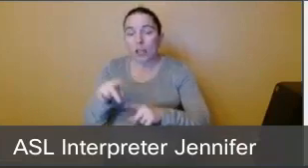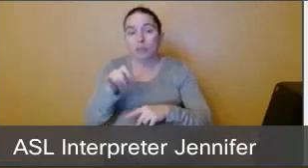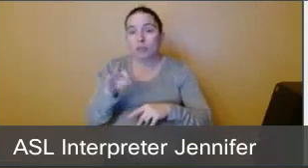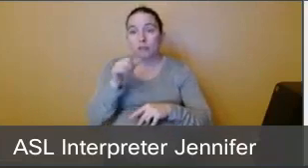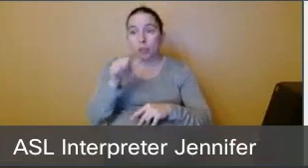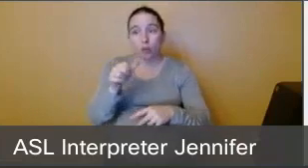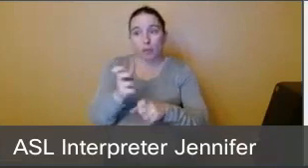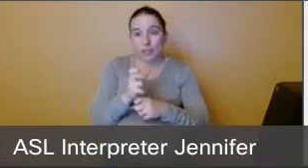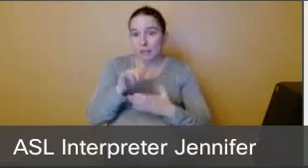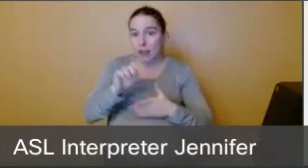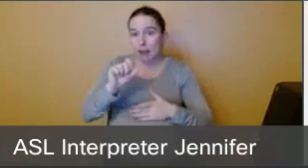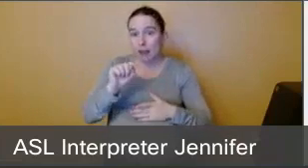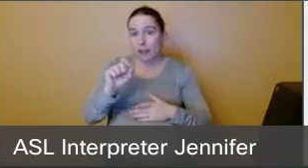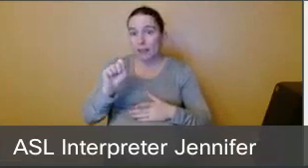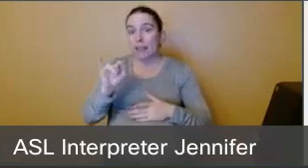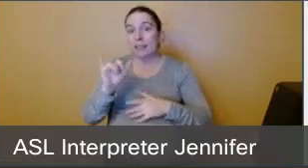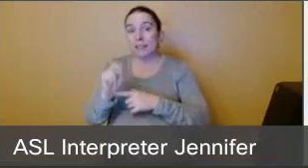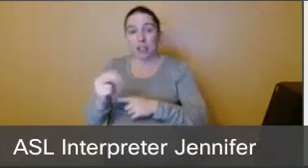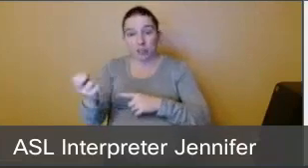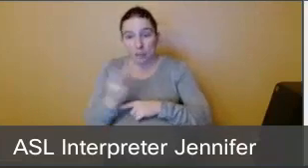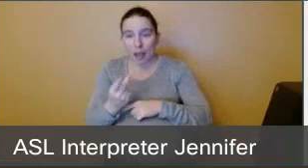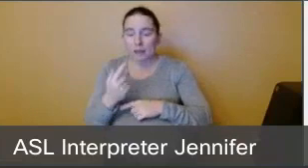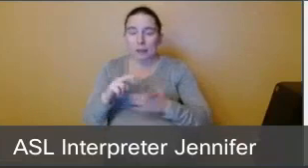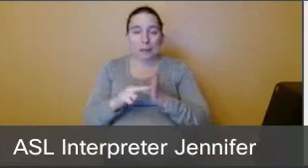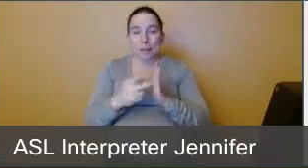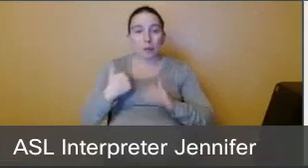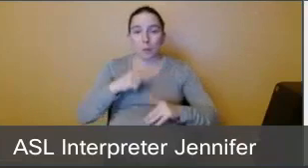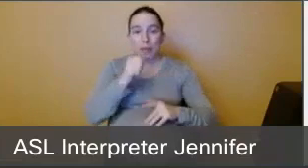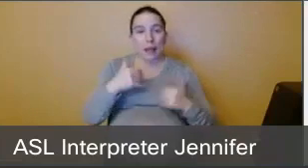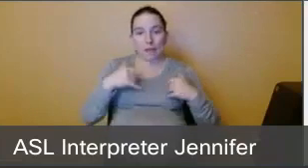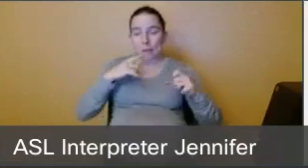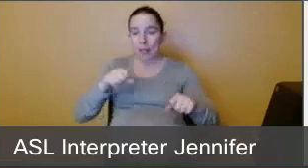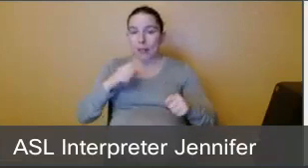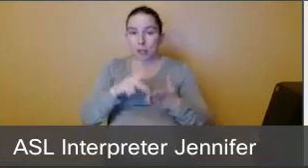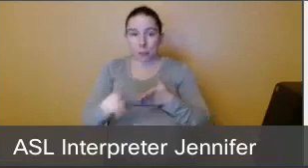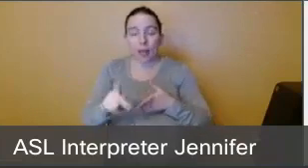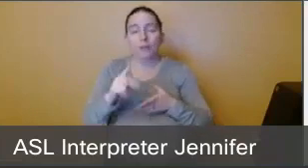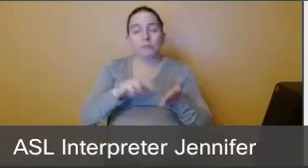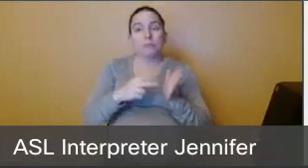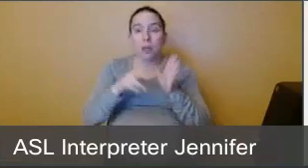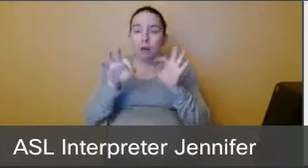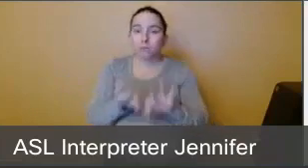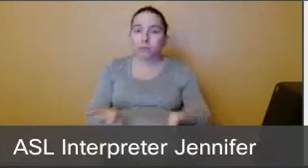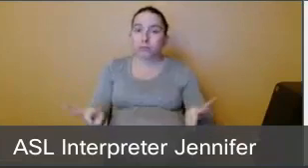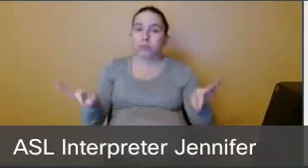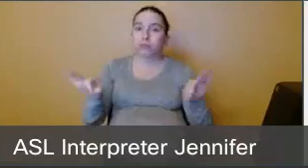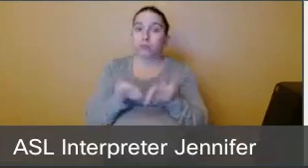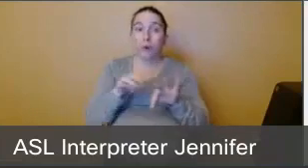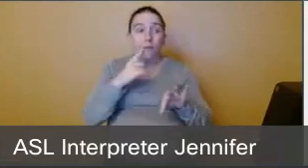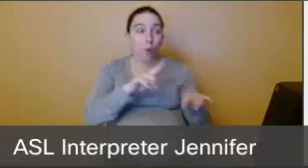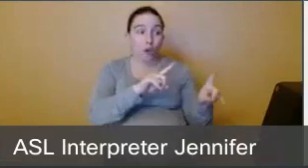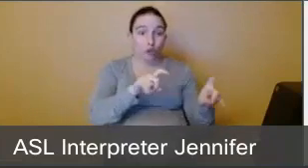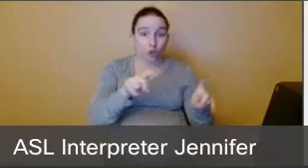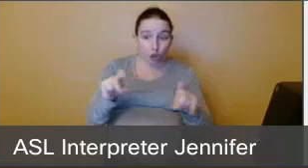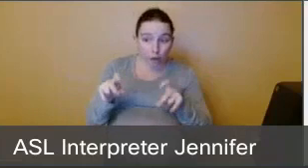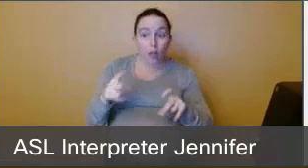attestation back, there's going to be an inability, I think, for us to pay. So it's critically important to not only the survey, in order